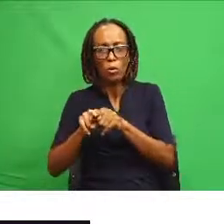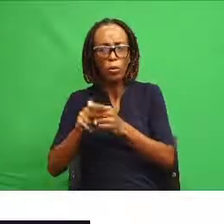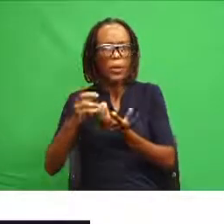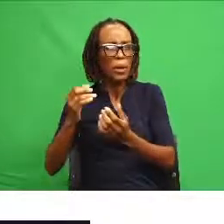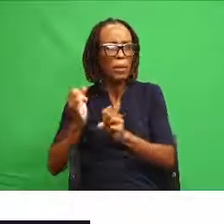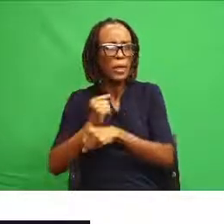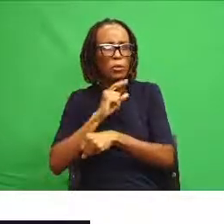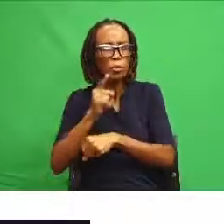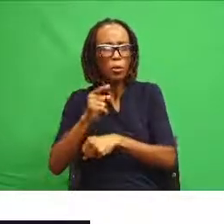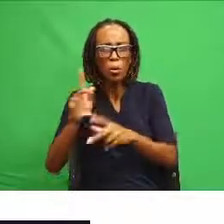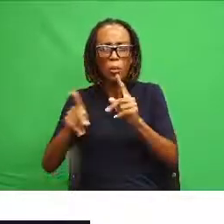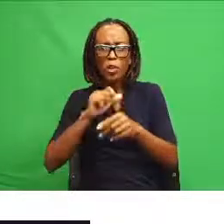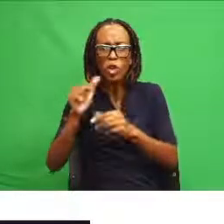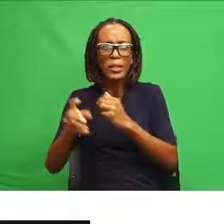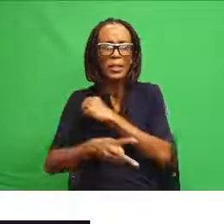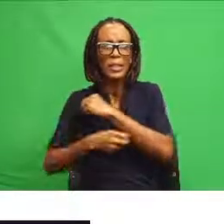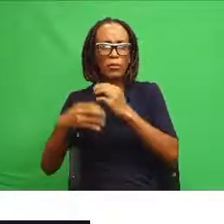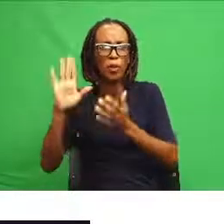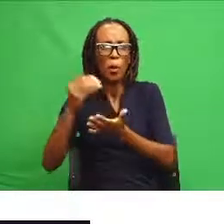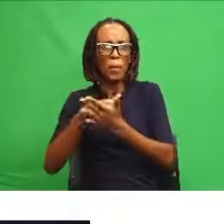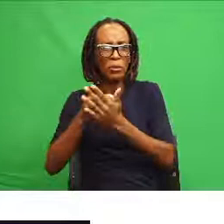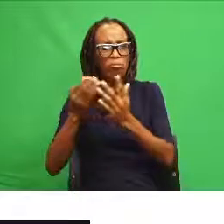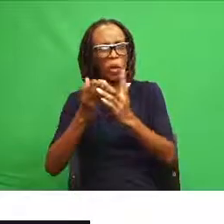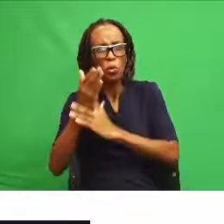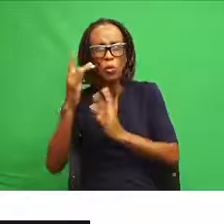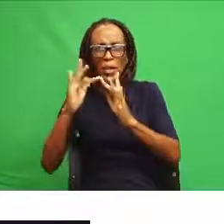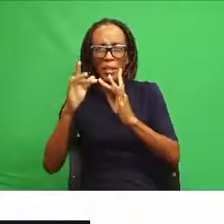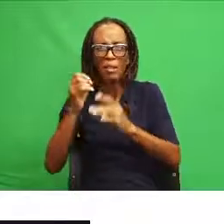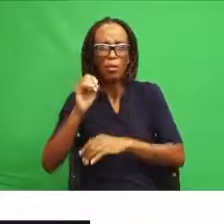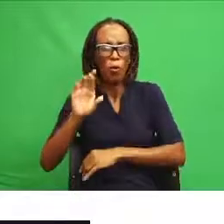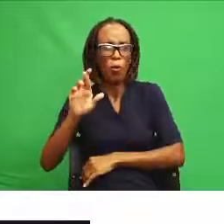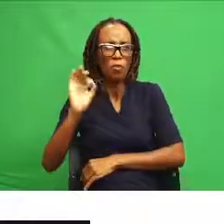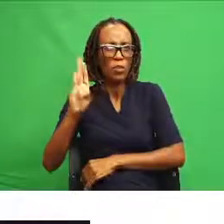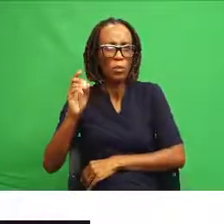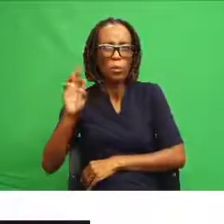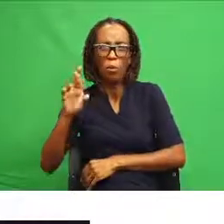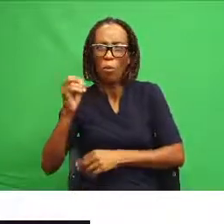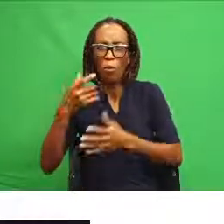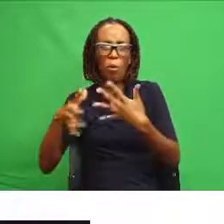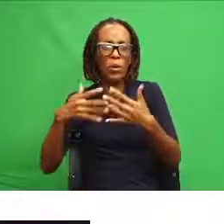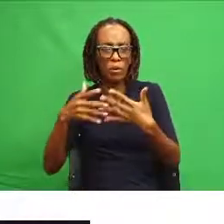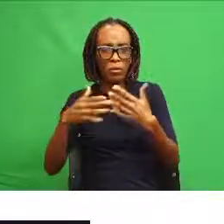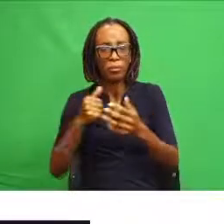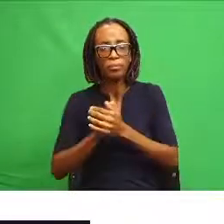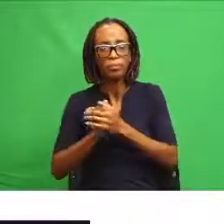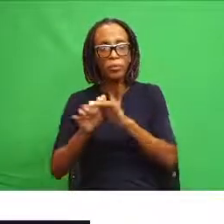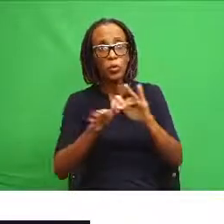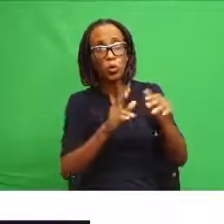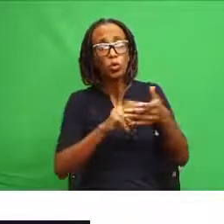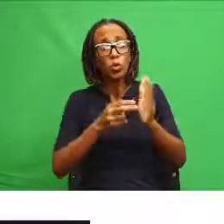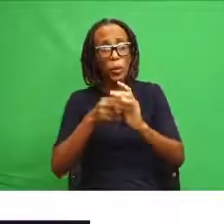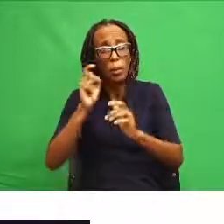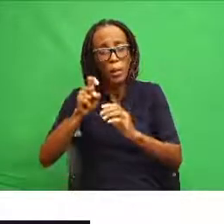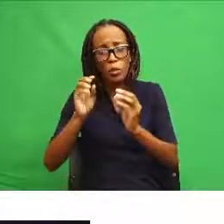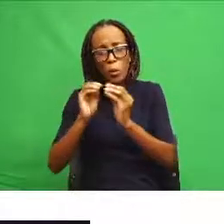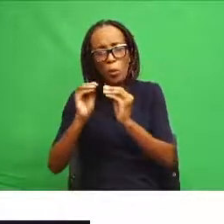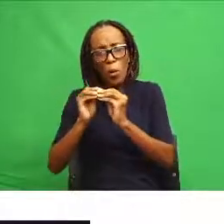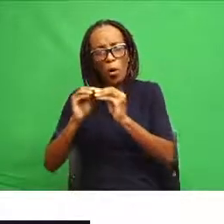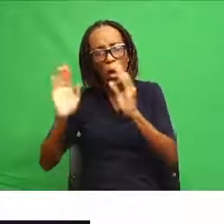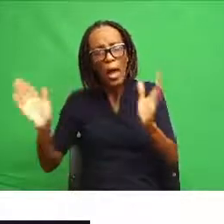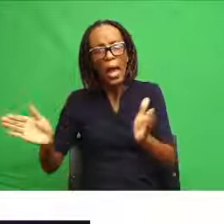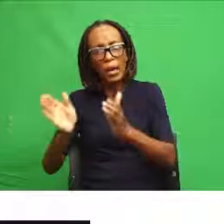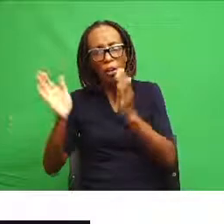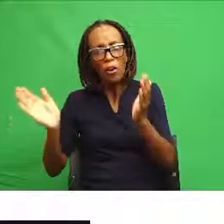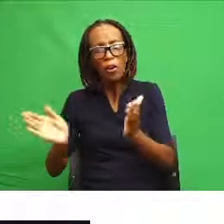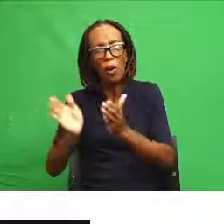fraud. Additionally, their study concluded that better financial behaviors are strongly associated